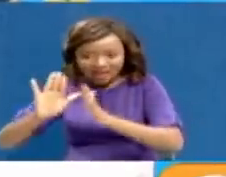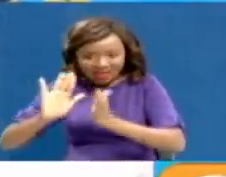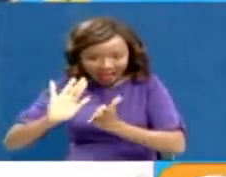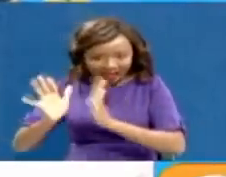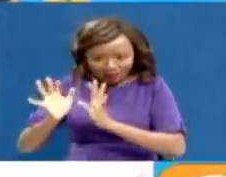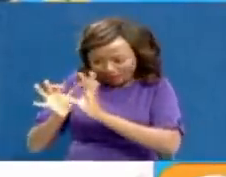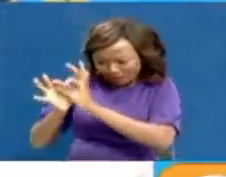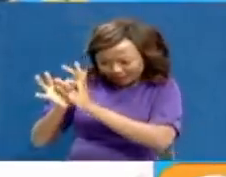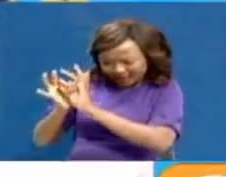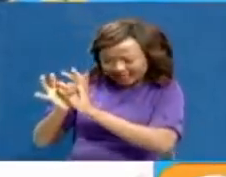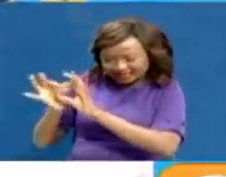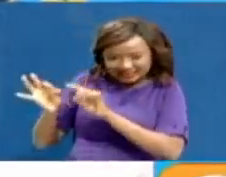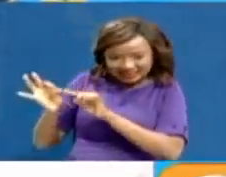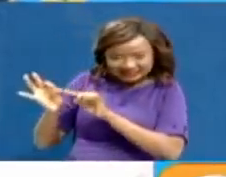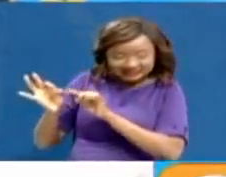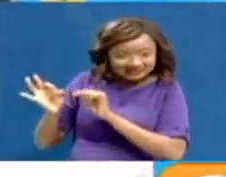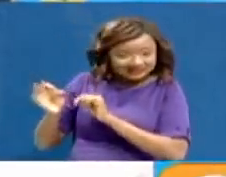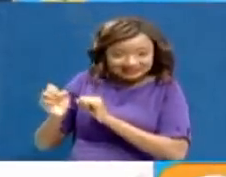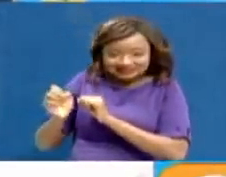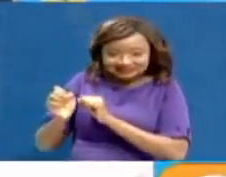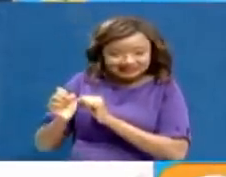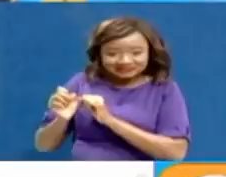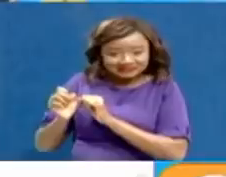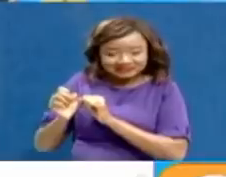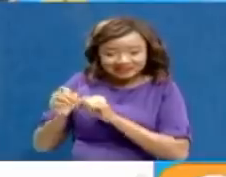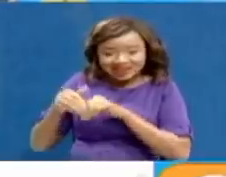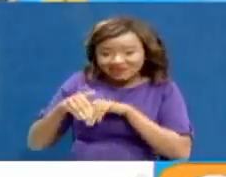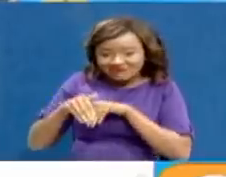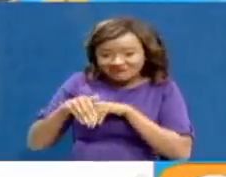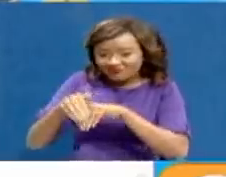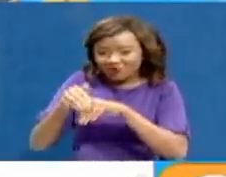ones may not be